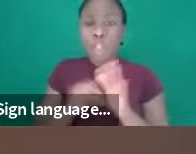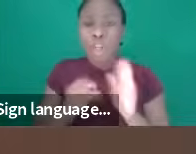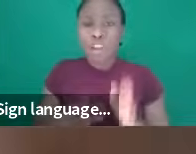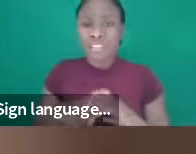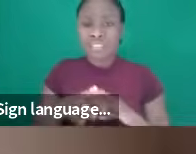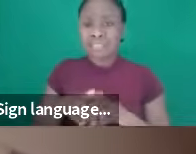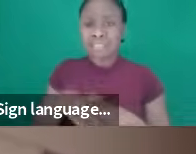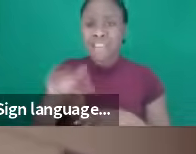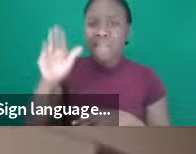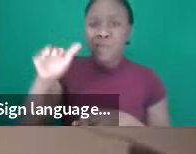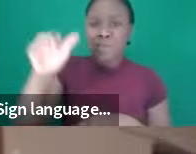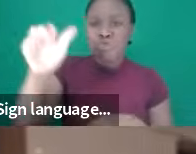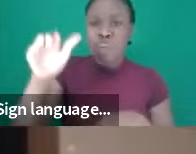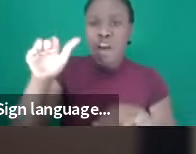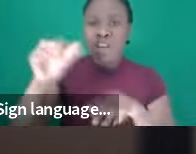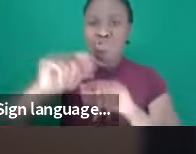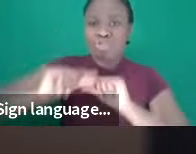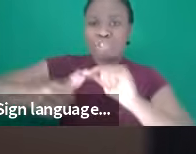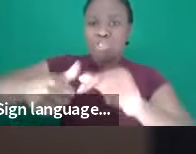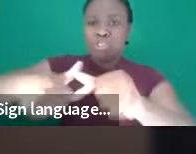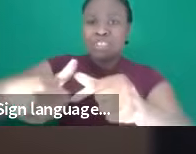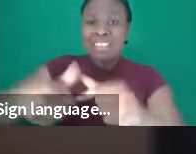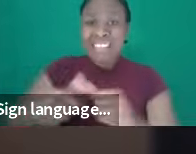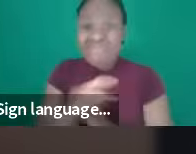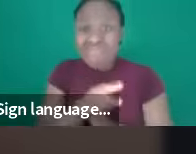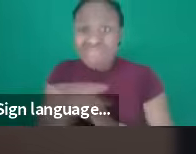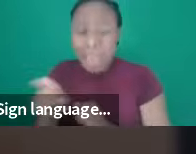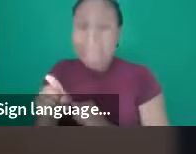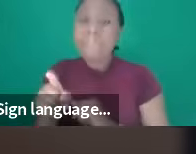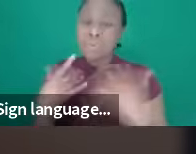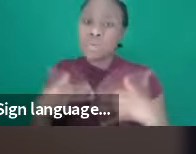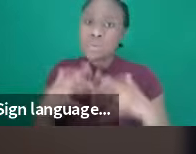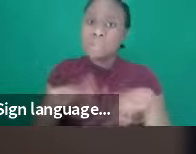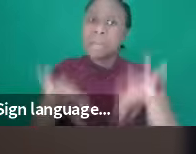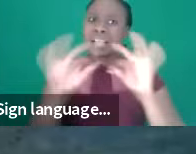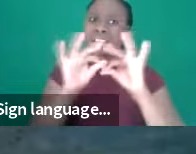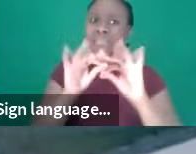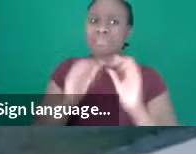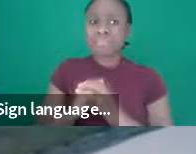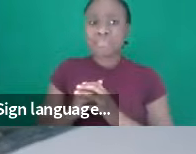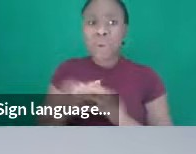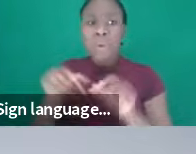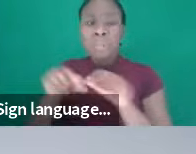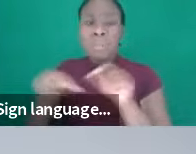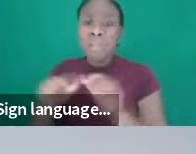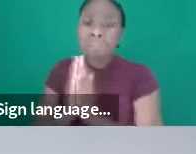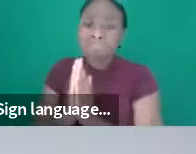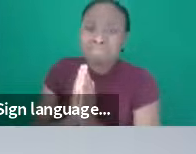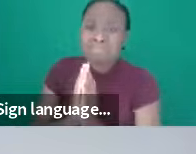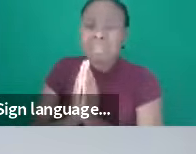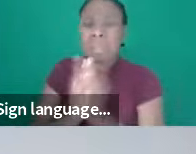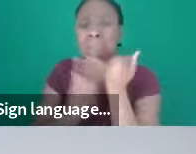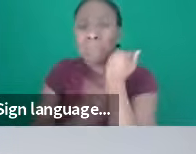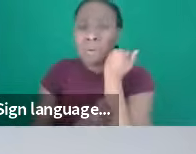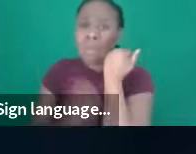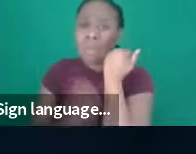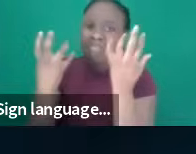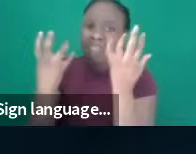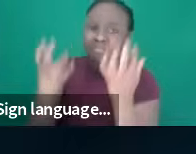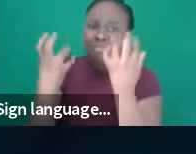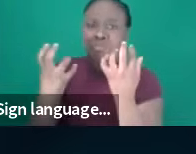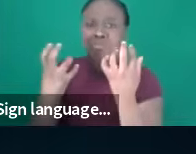much love into giving selflessly to each and every family living on the breadline. It matters to all of